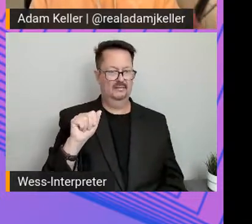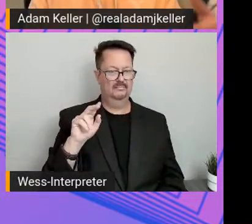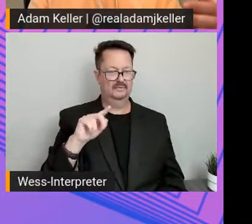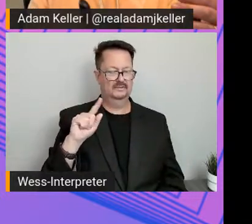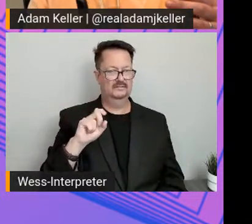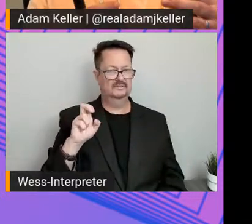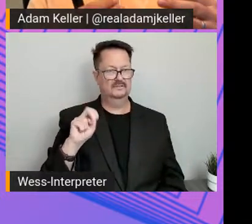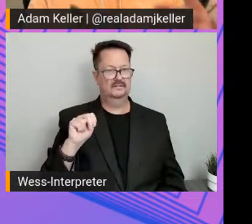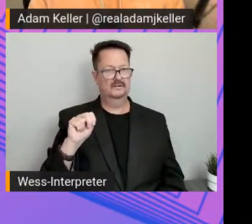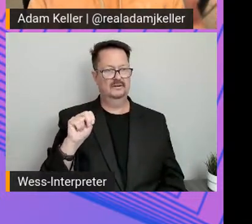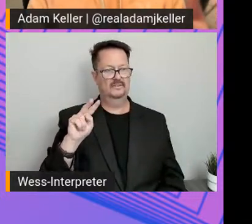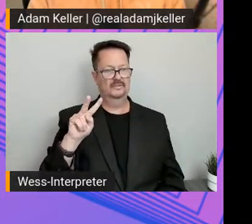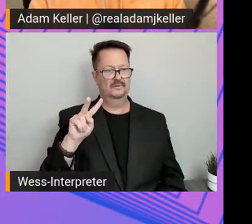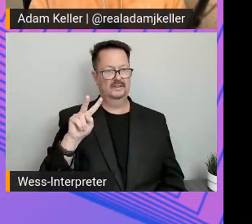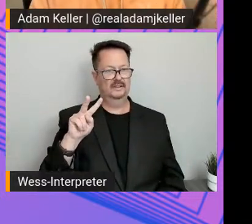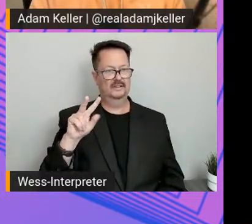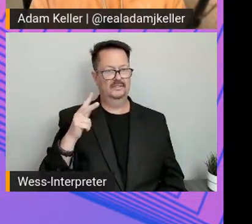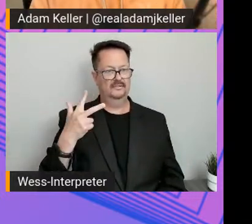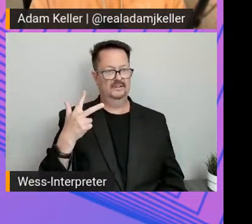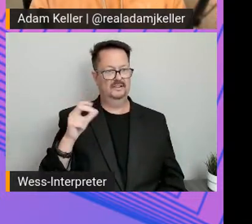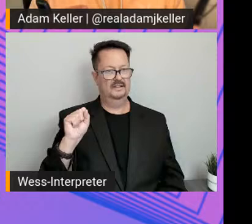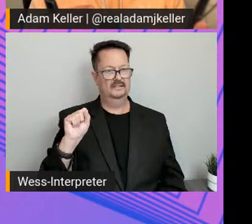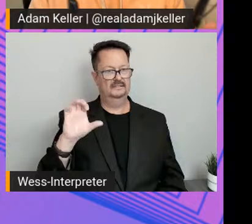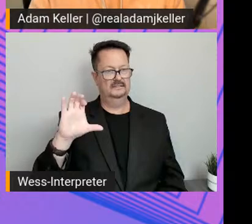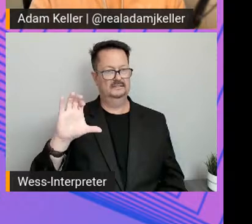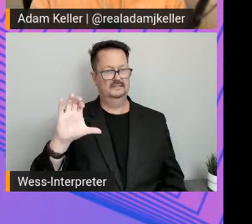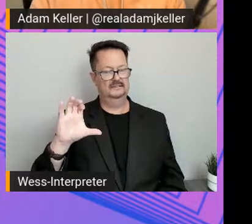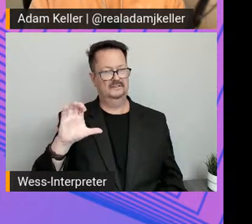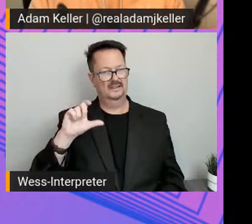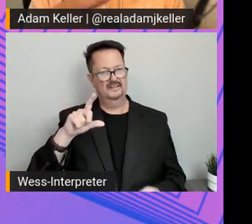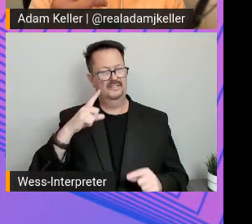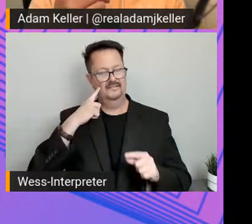about identity and access management and